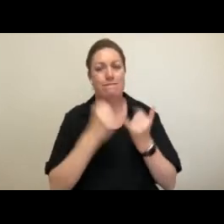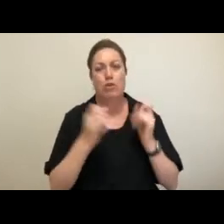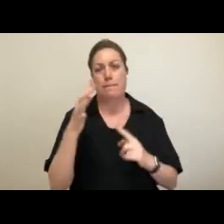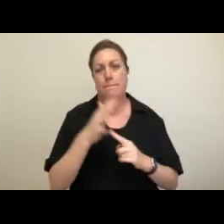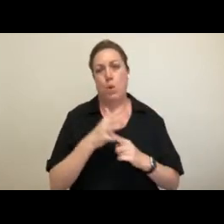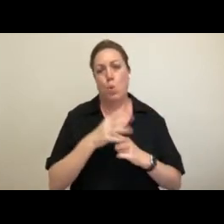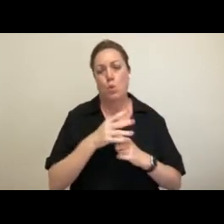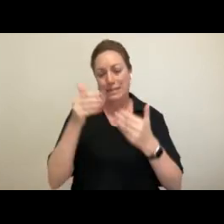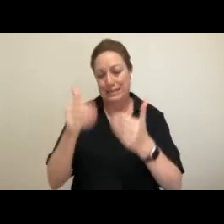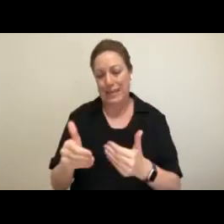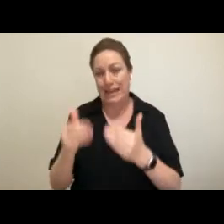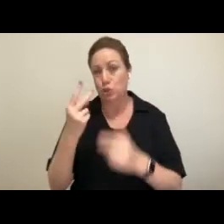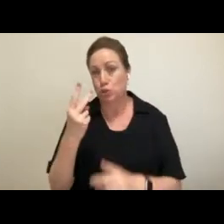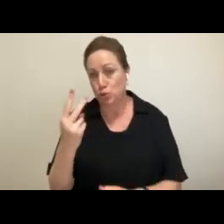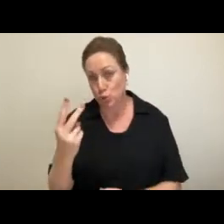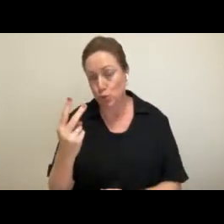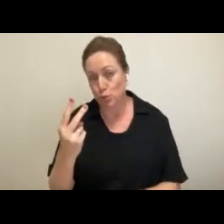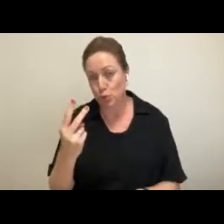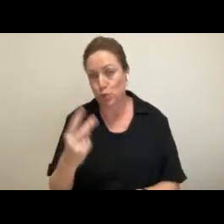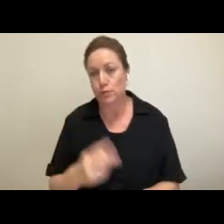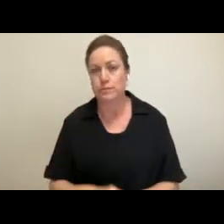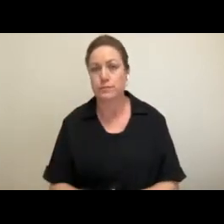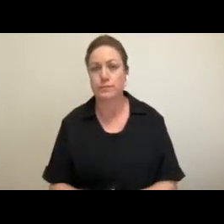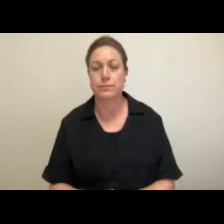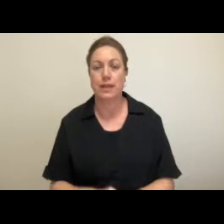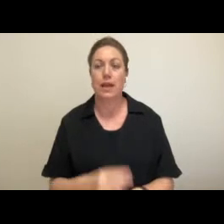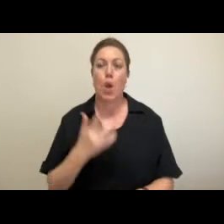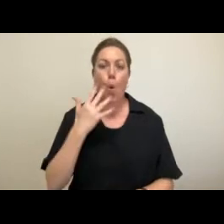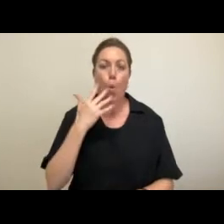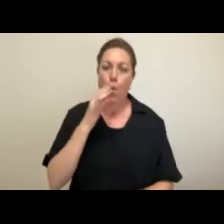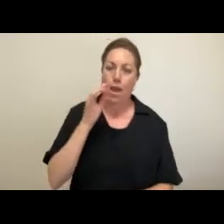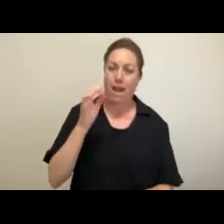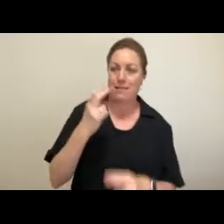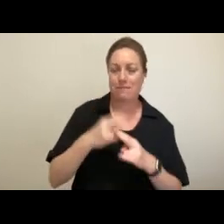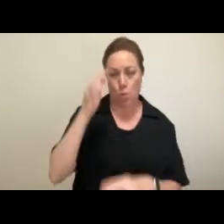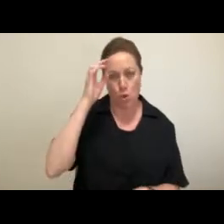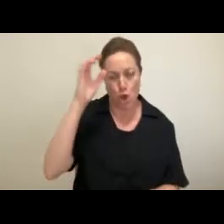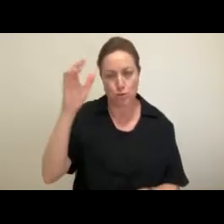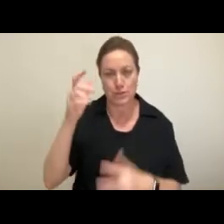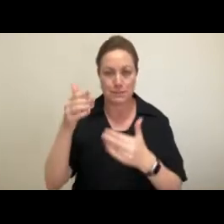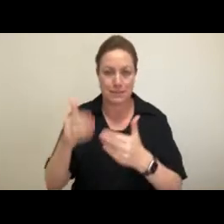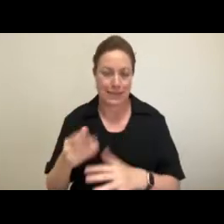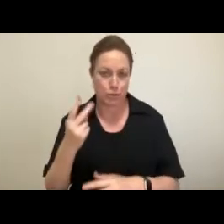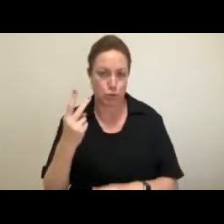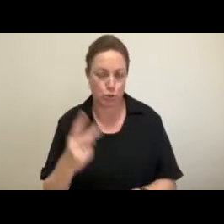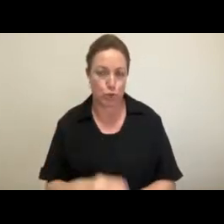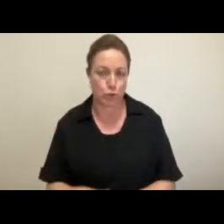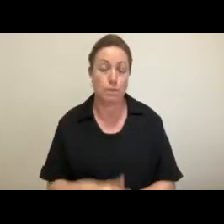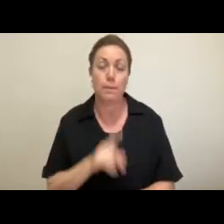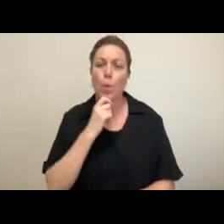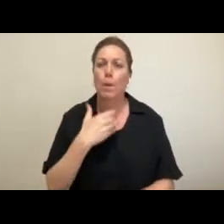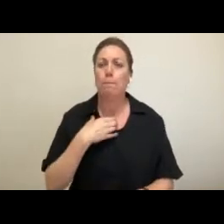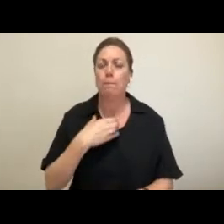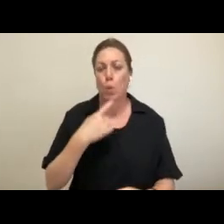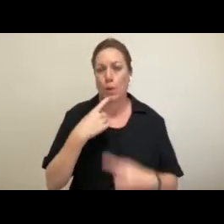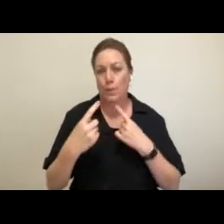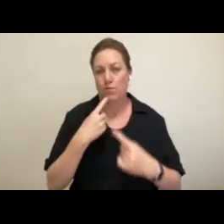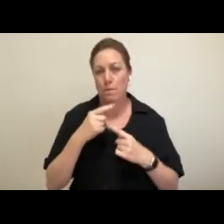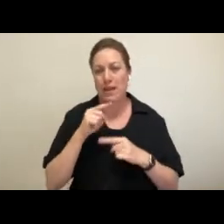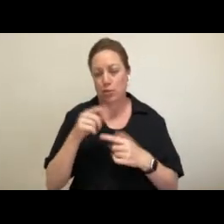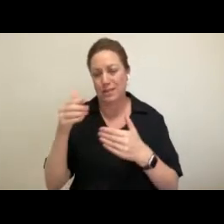actually considering the sorts of concepts they're doing. So there'll be more information coming to at that